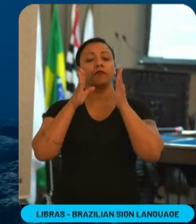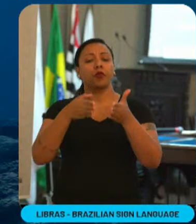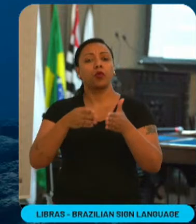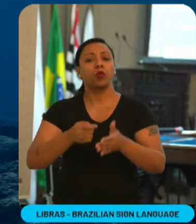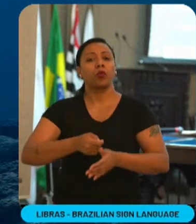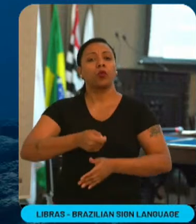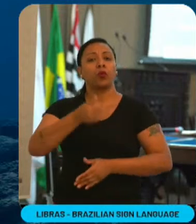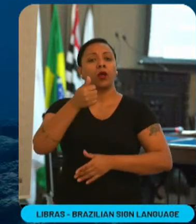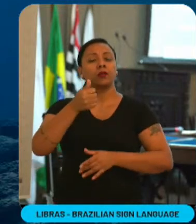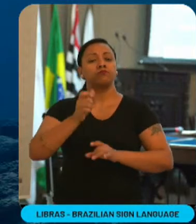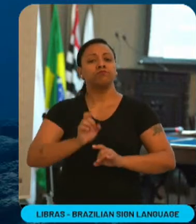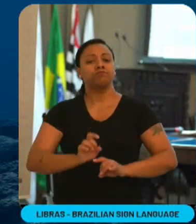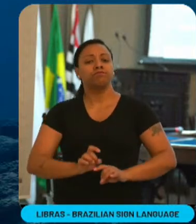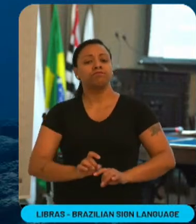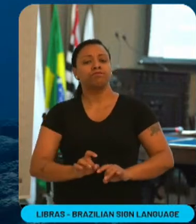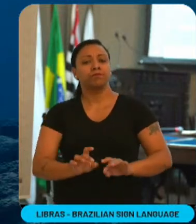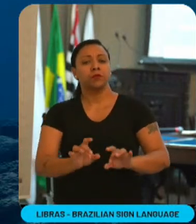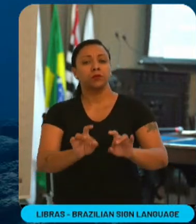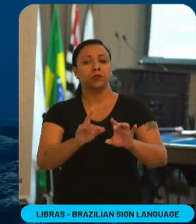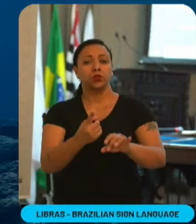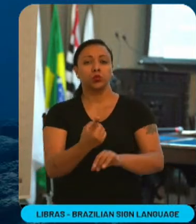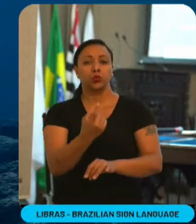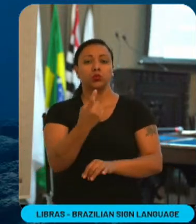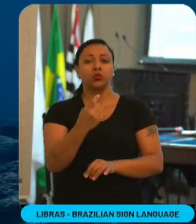they focus